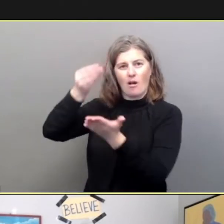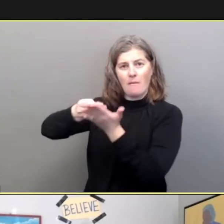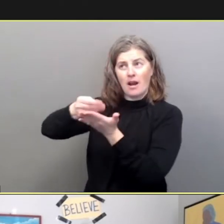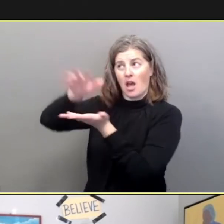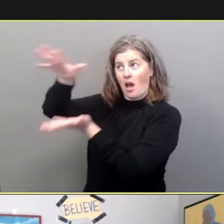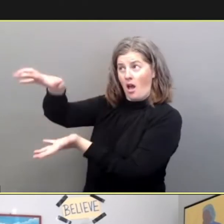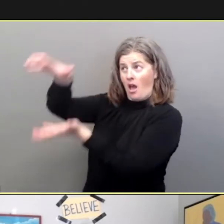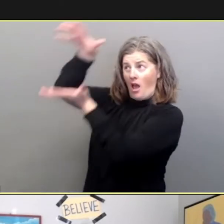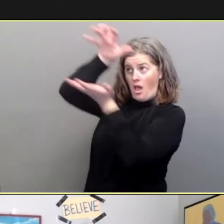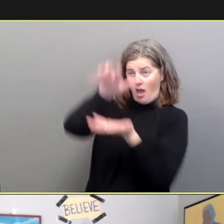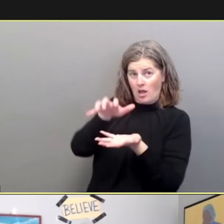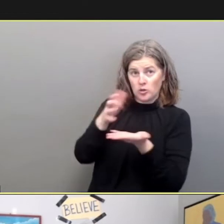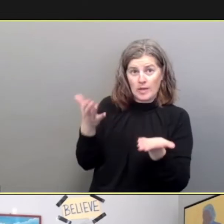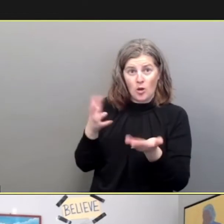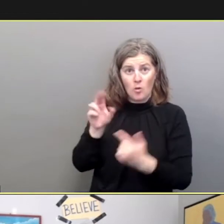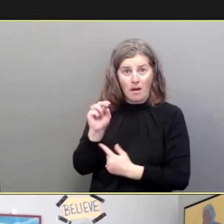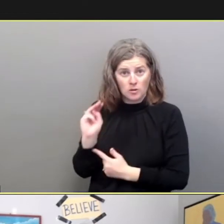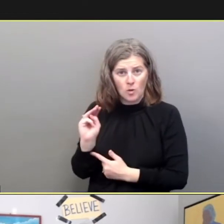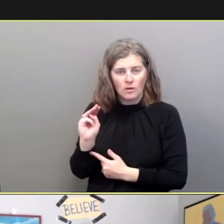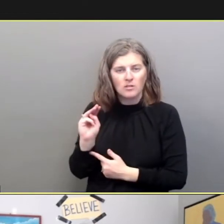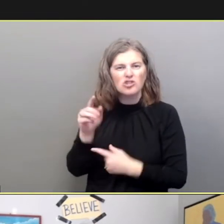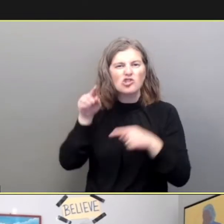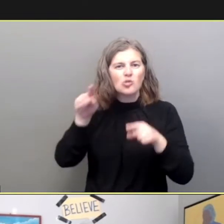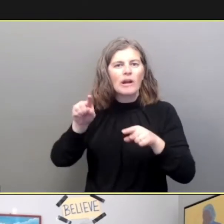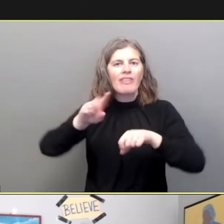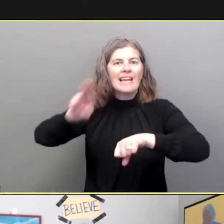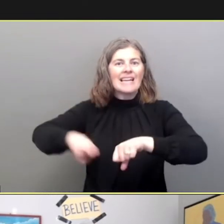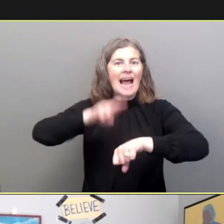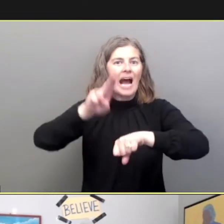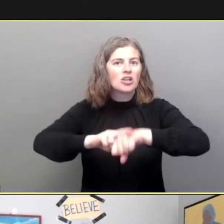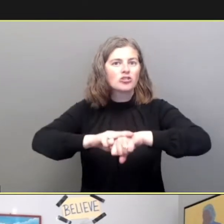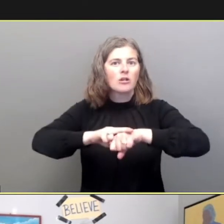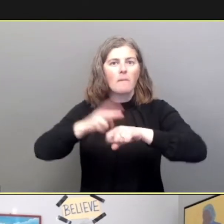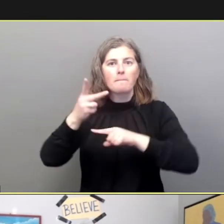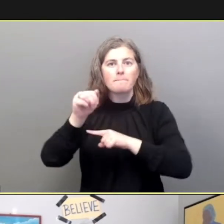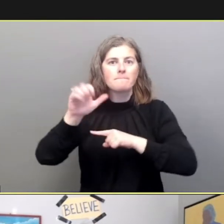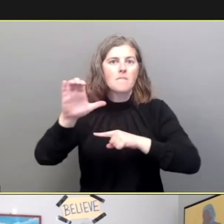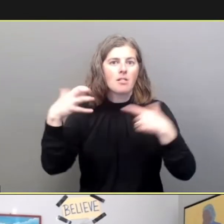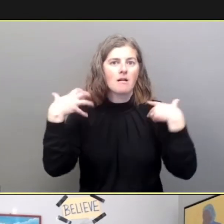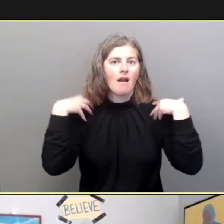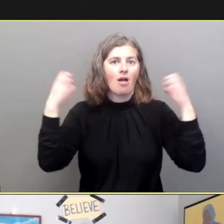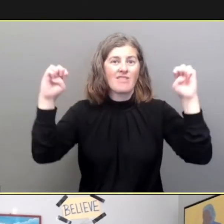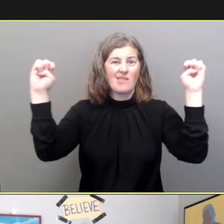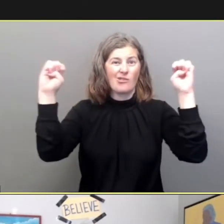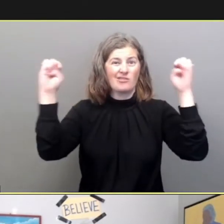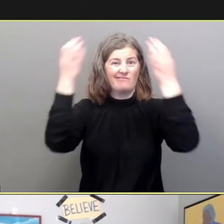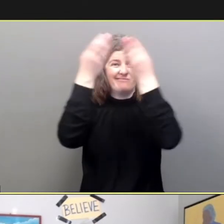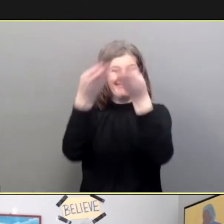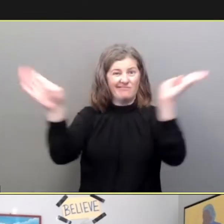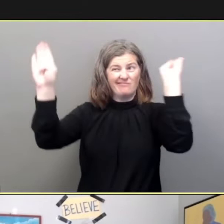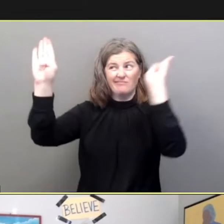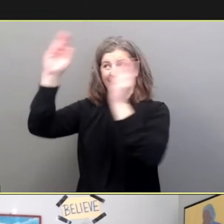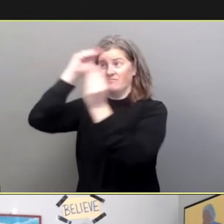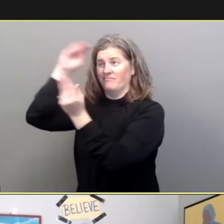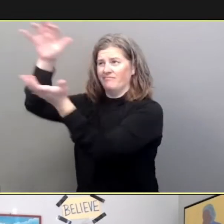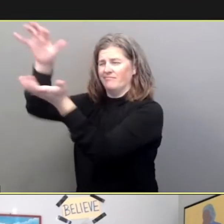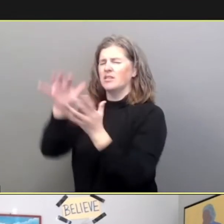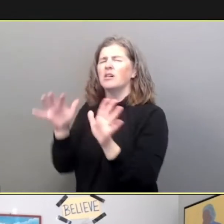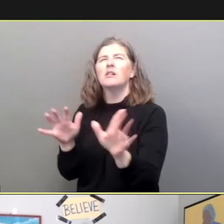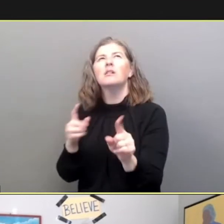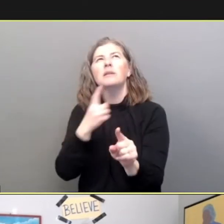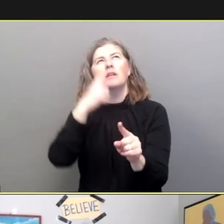comes to New Mexico during the national public health emergency, to the extent, let me think another way to say